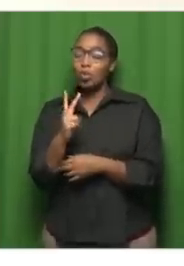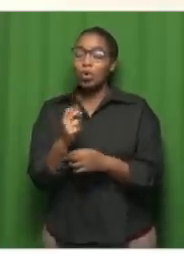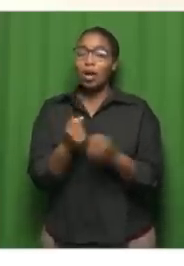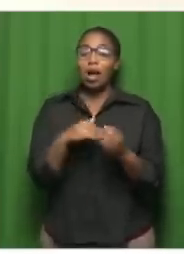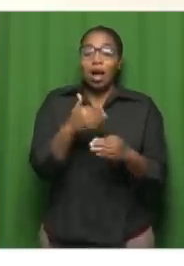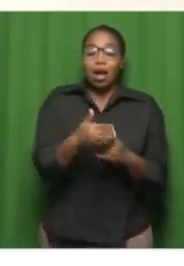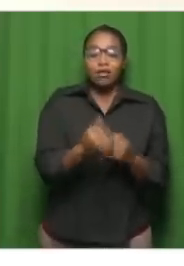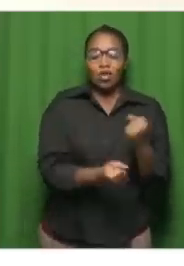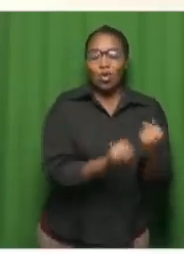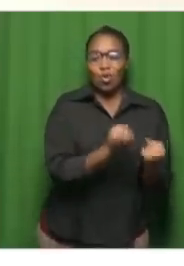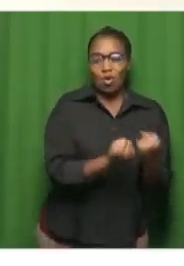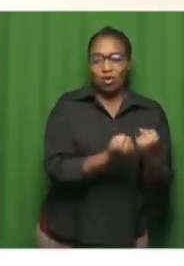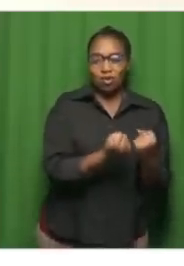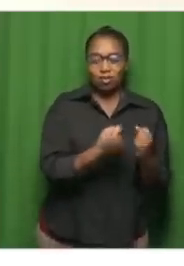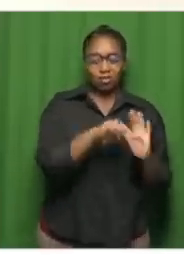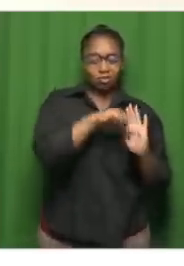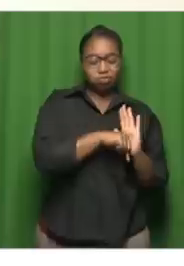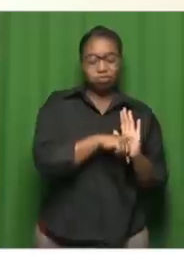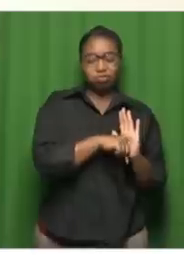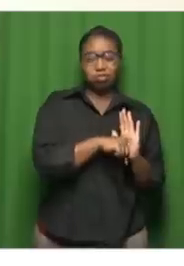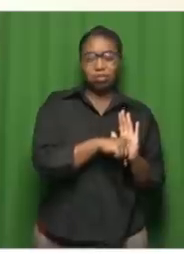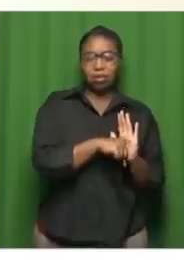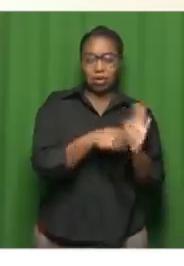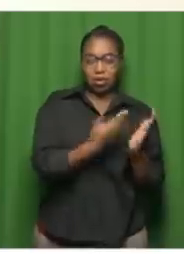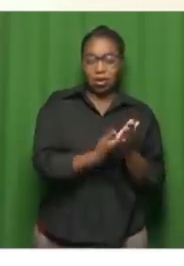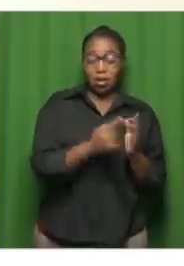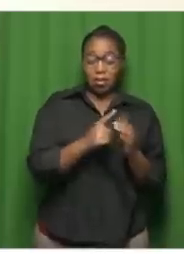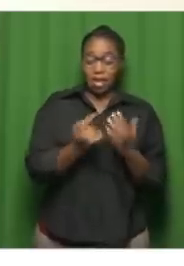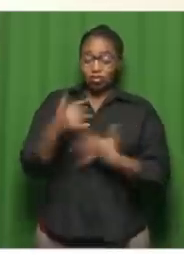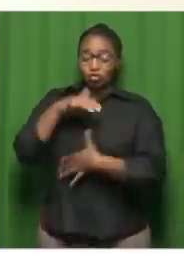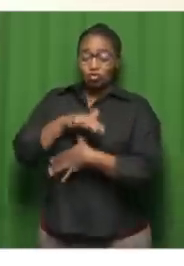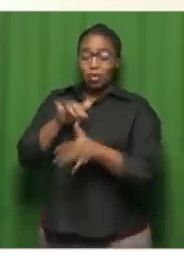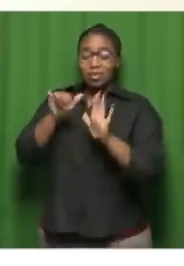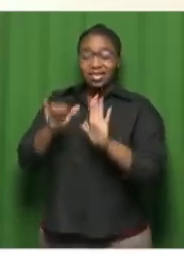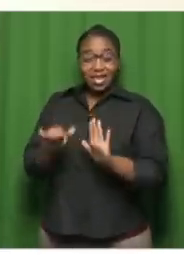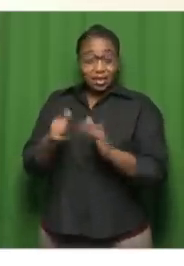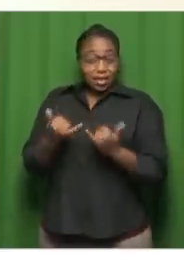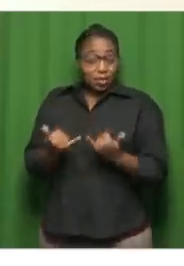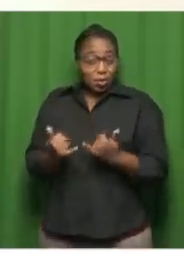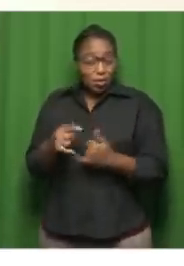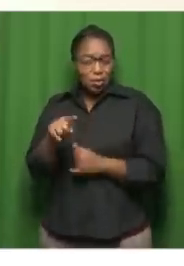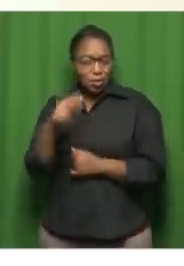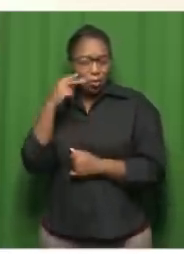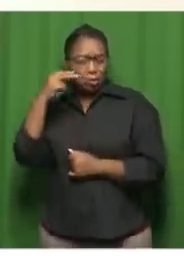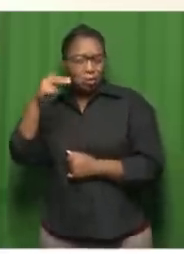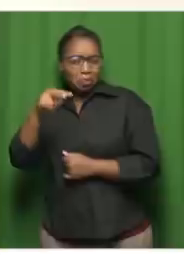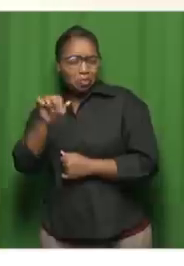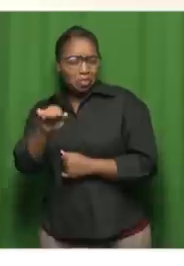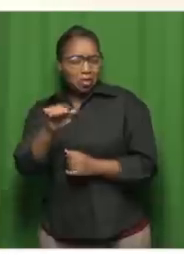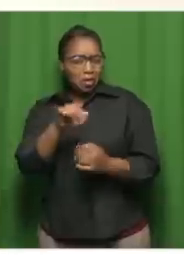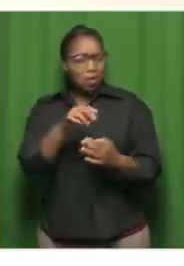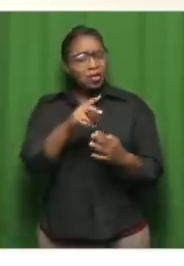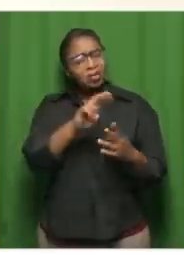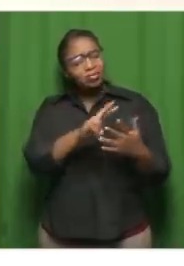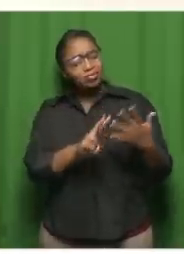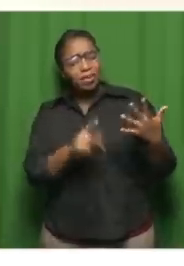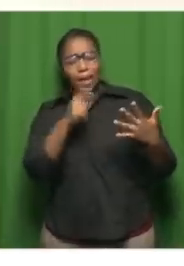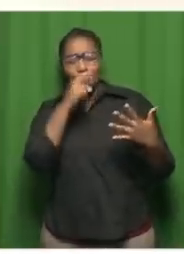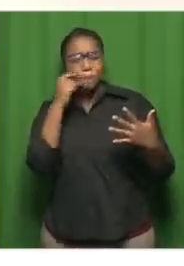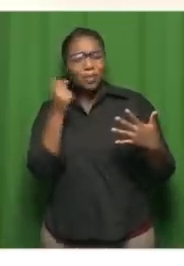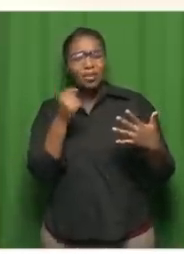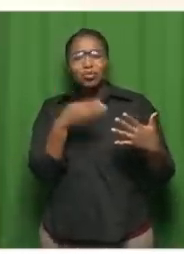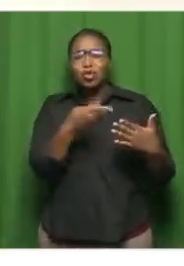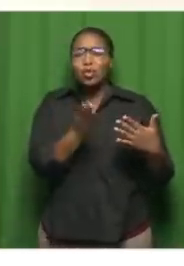for the NEC. But the top six right now, your views on those nominations? Yeah, well, I will come in from the